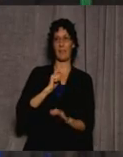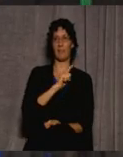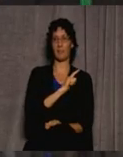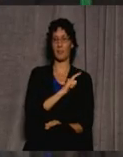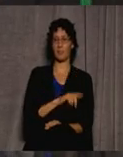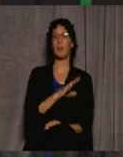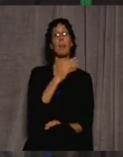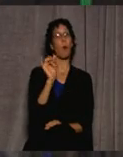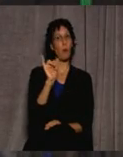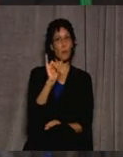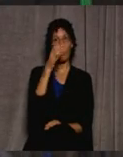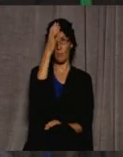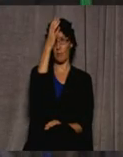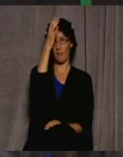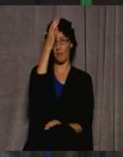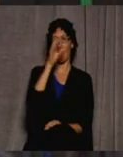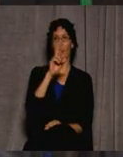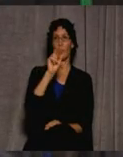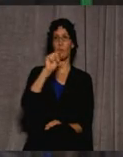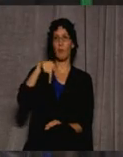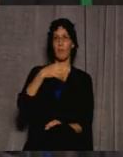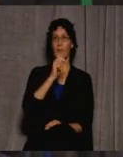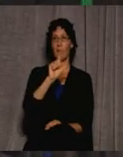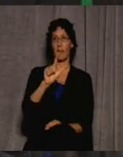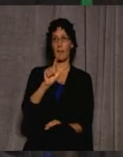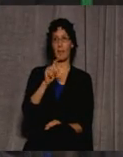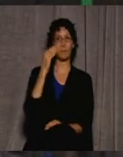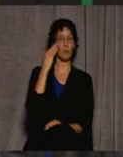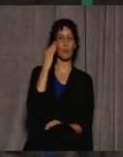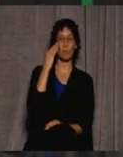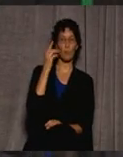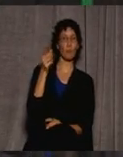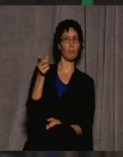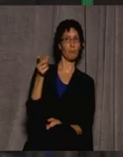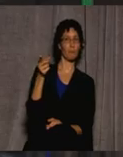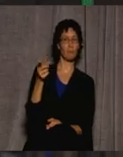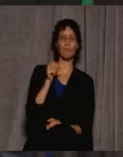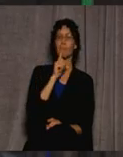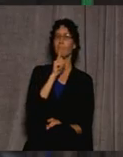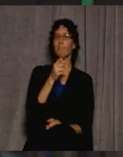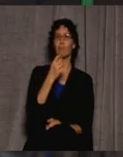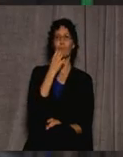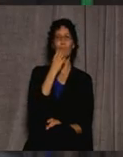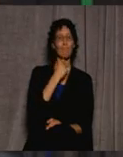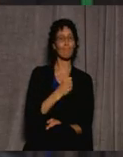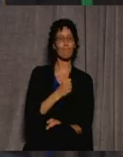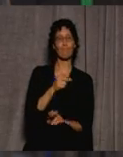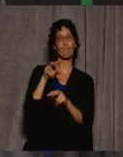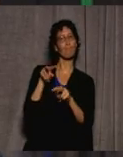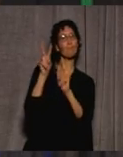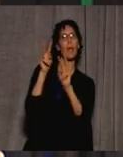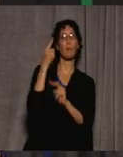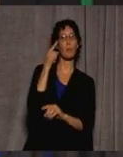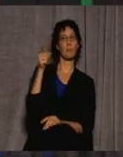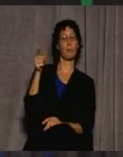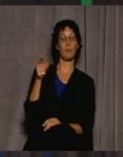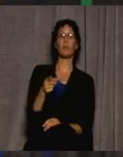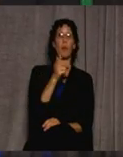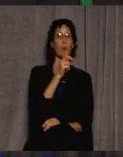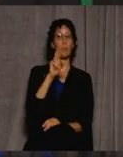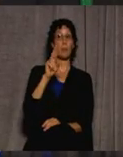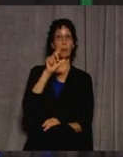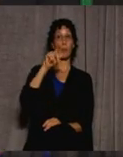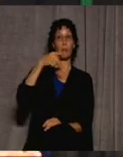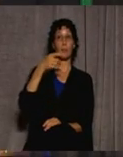Rafael, who knew and had such great affection and deep admiration for Dr. Lippman. So Dr. Lippman, when I was